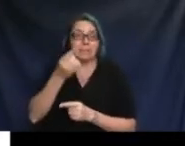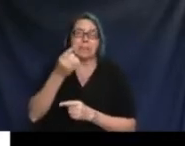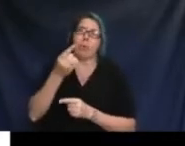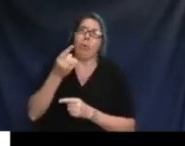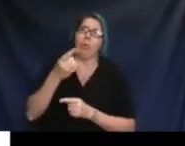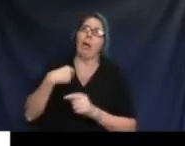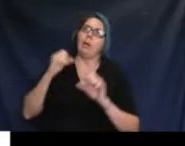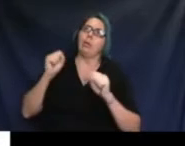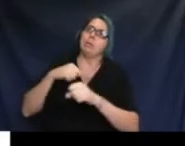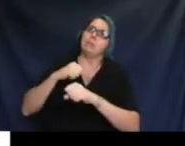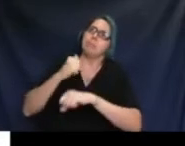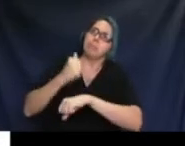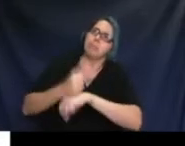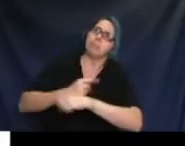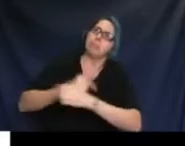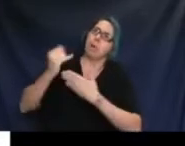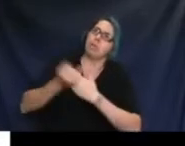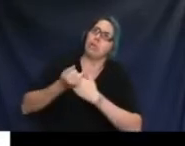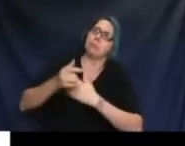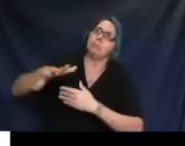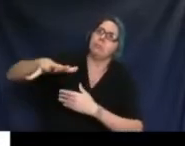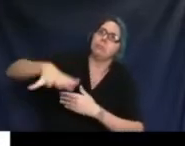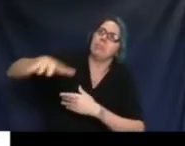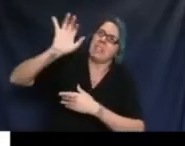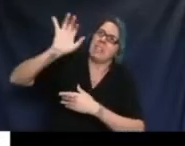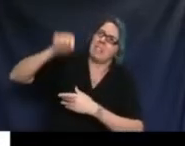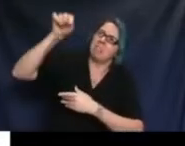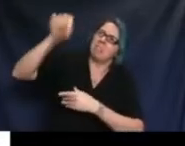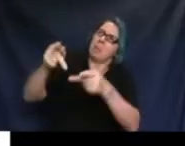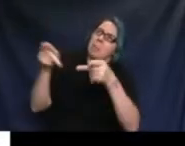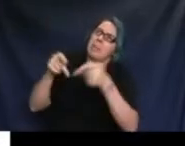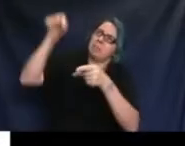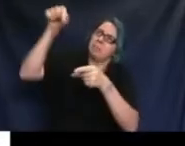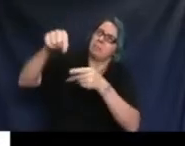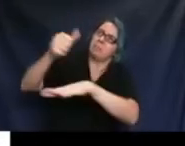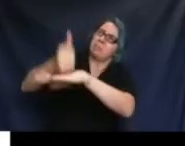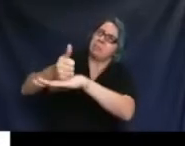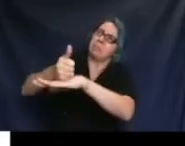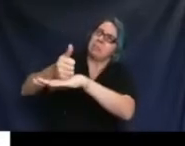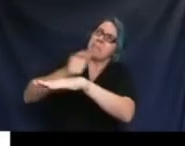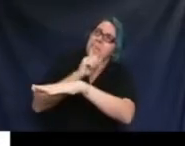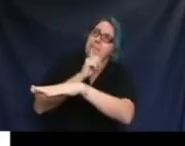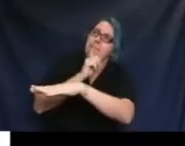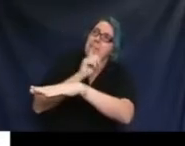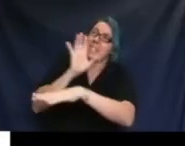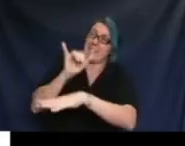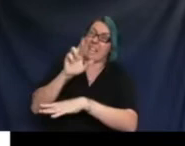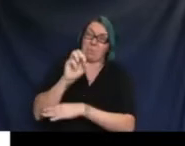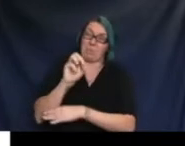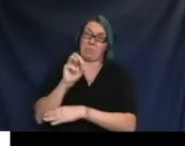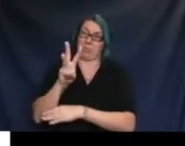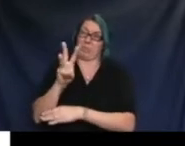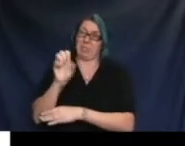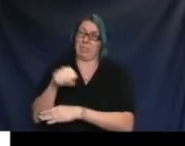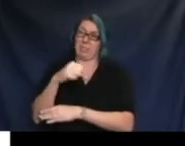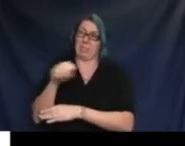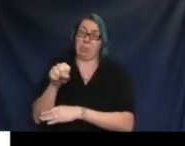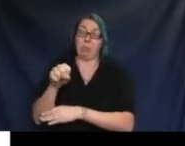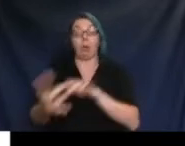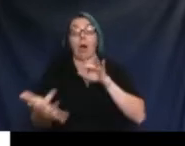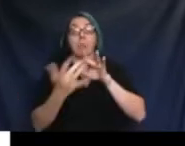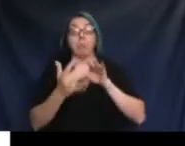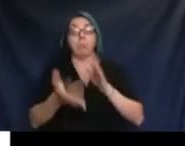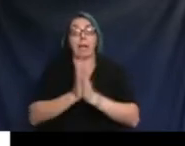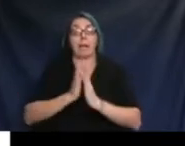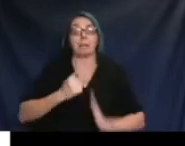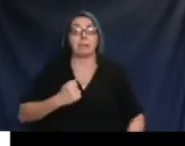fits, just get in touch with me, and I would be really happy to help you sort of figure out whether you think